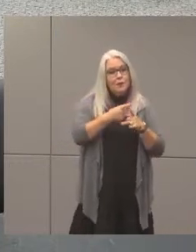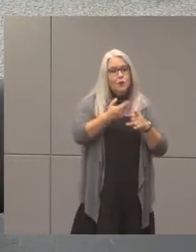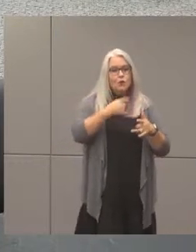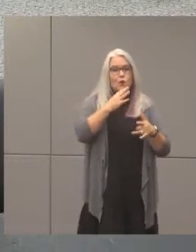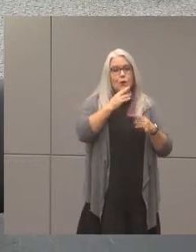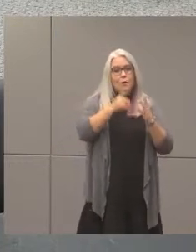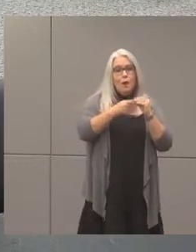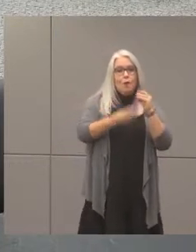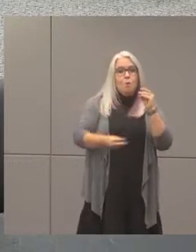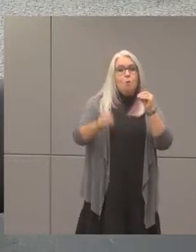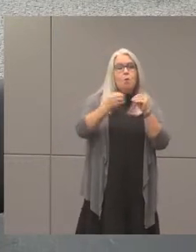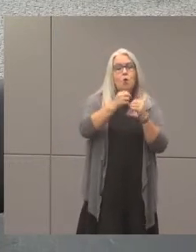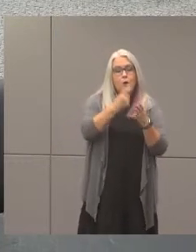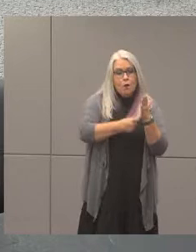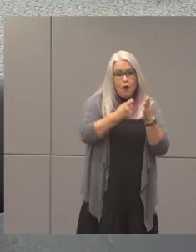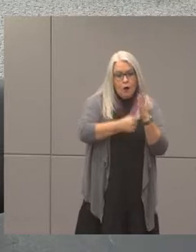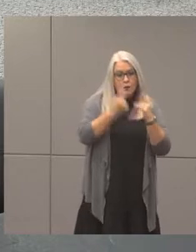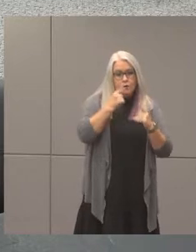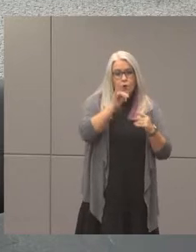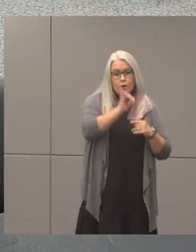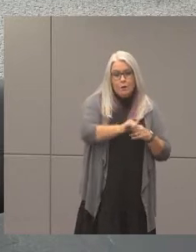too, so.